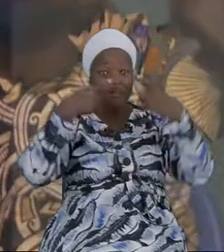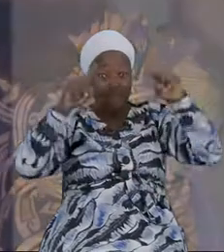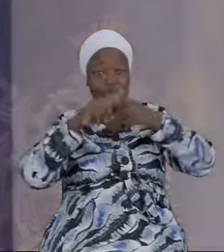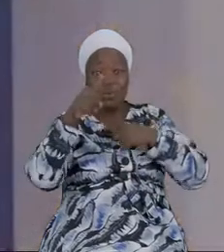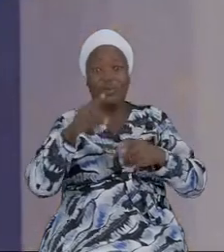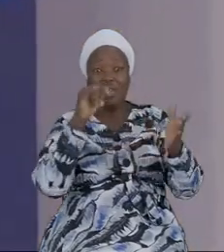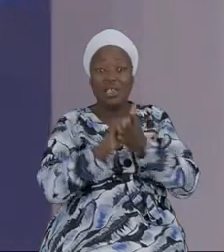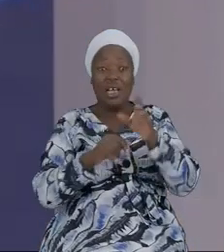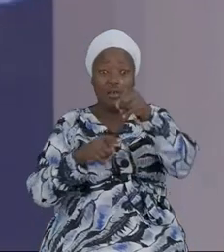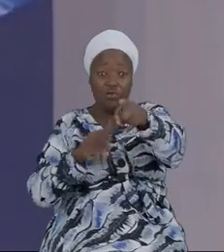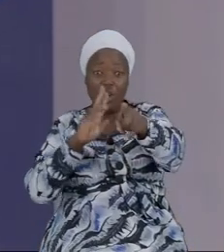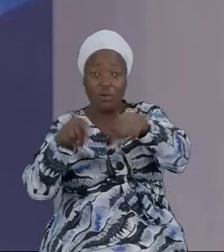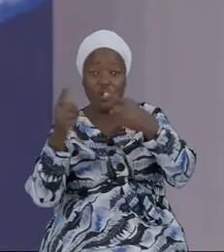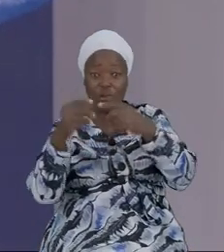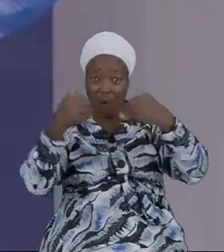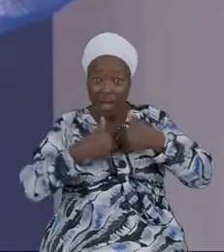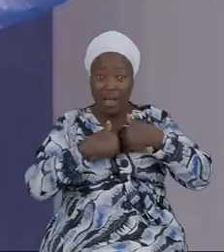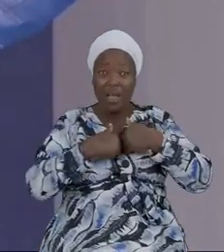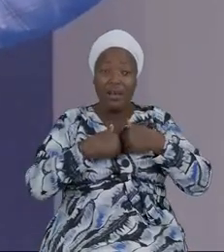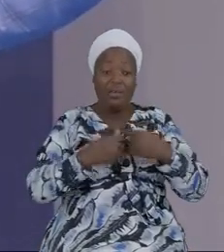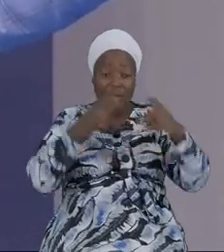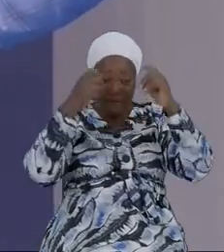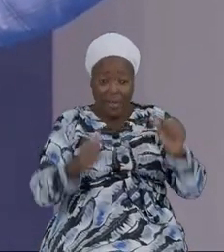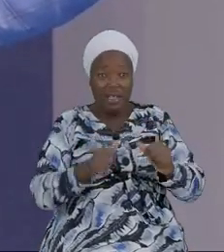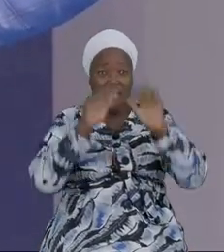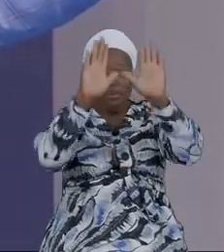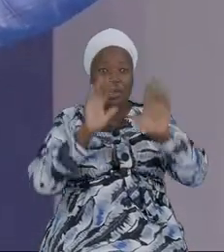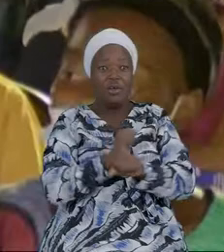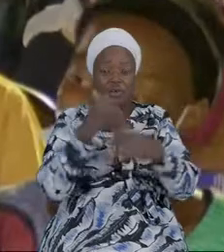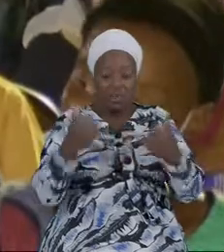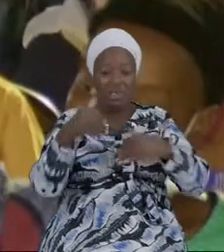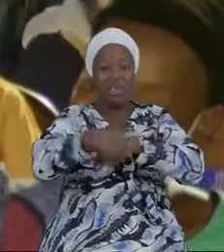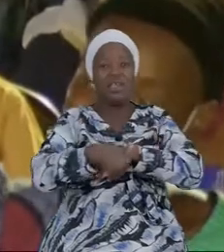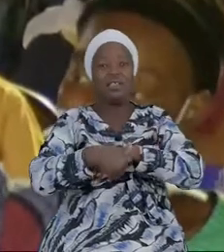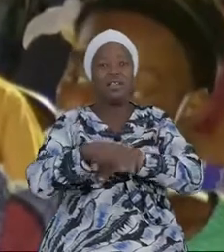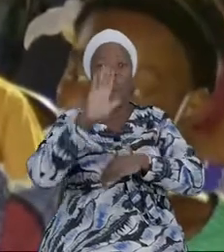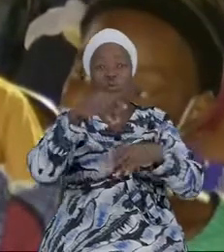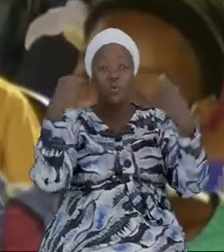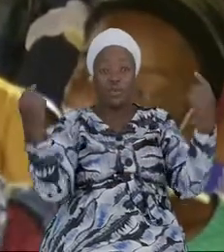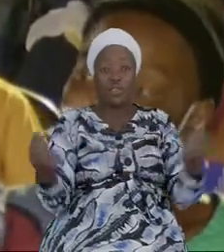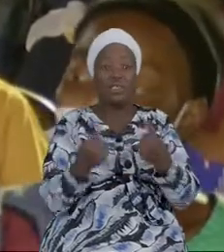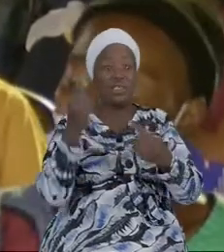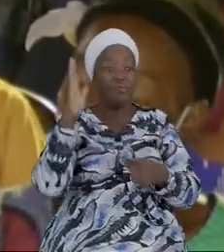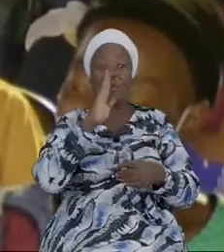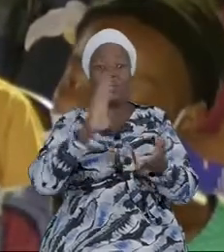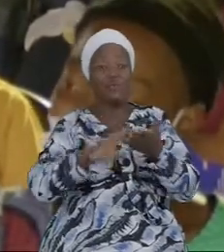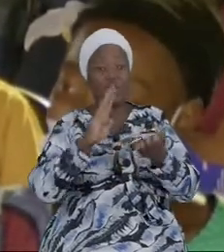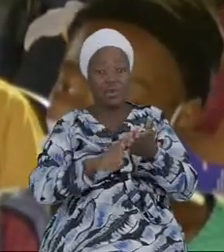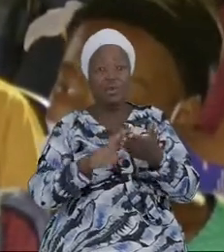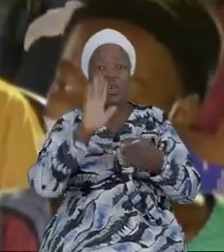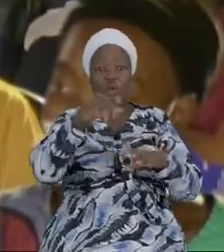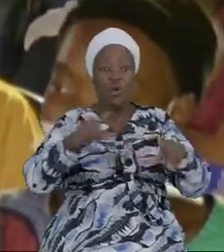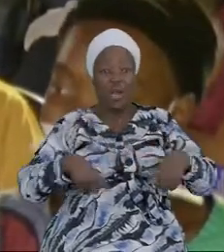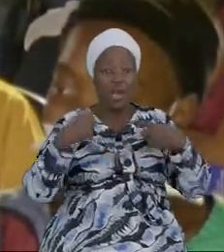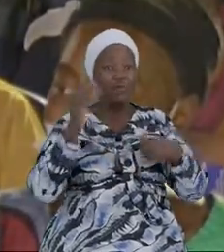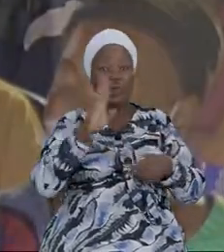that you are going to have instantaneous miracle tonight. Your sin will be forgiven. Your